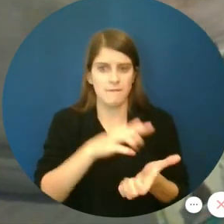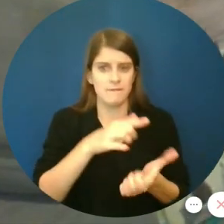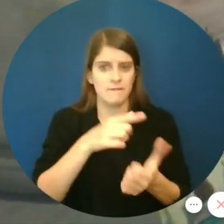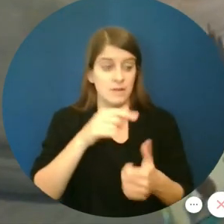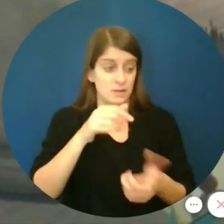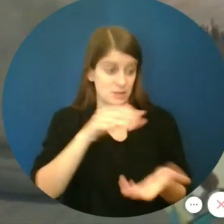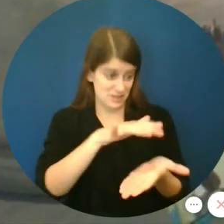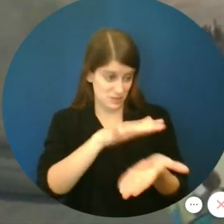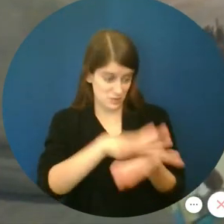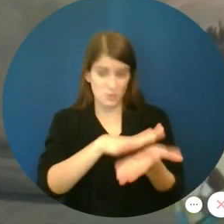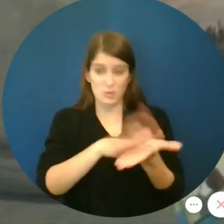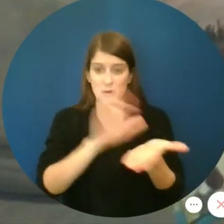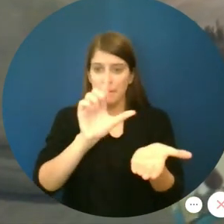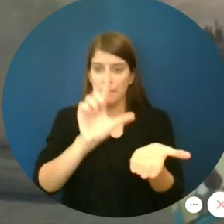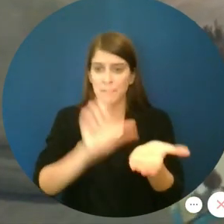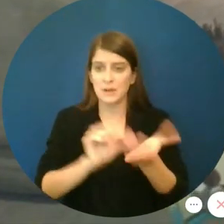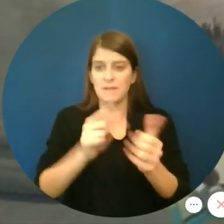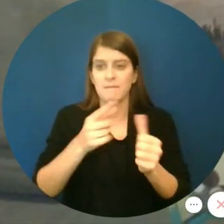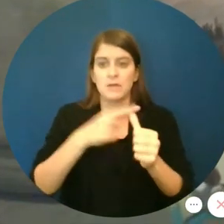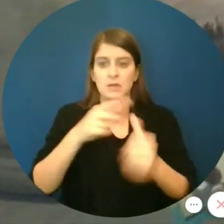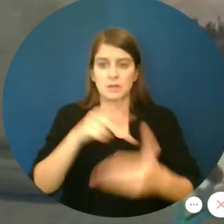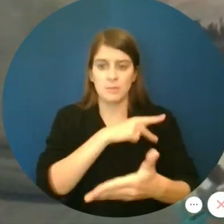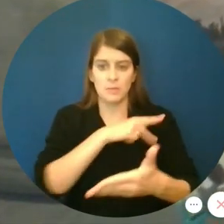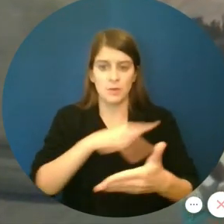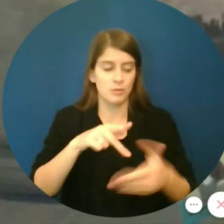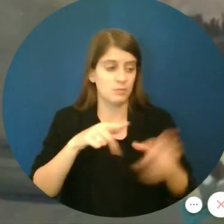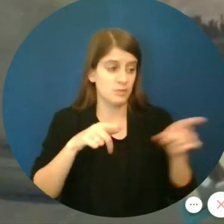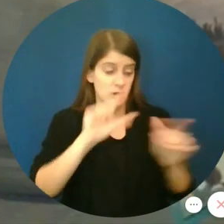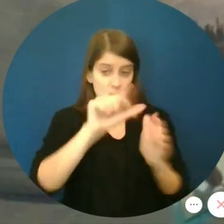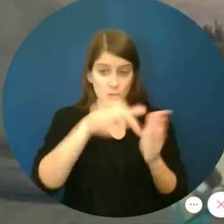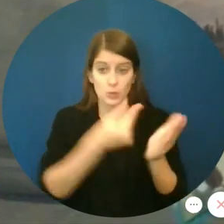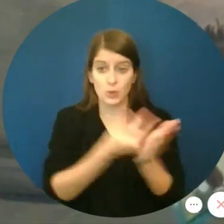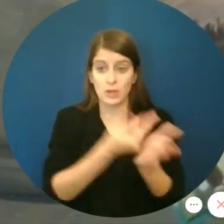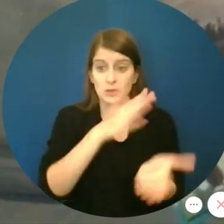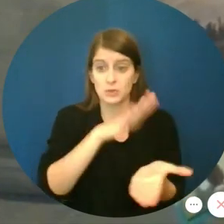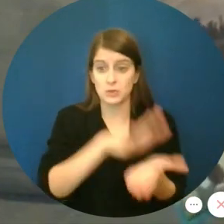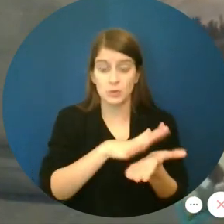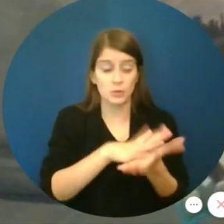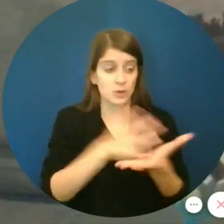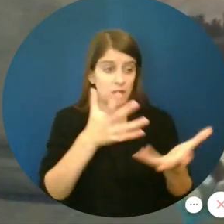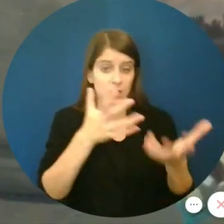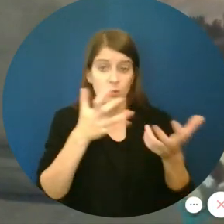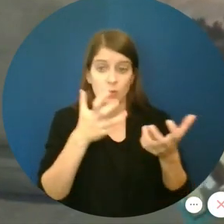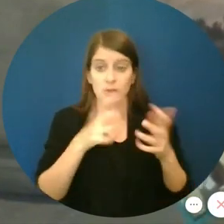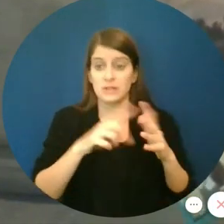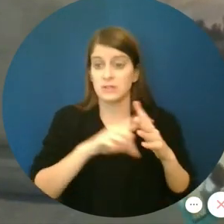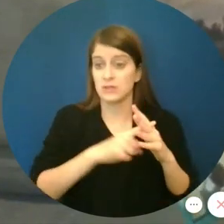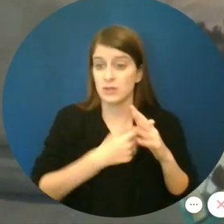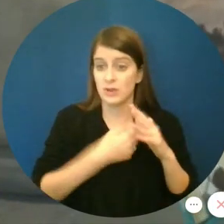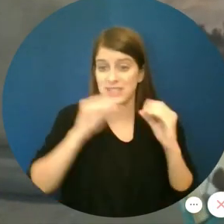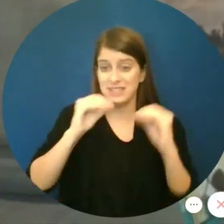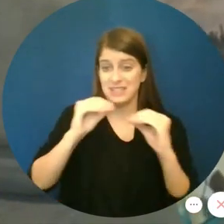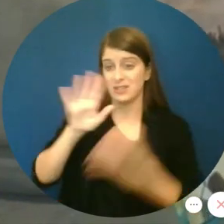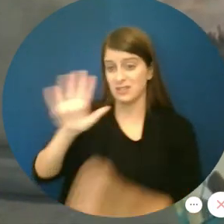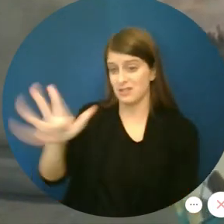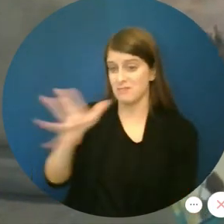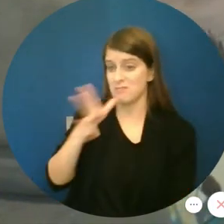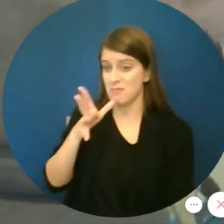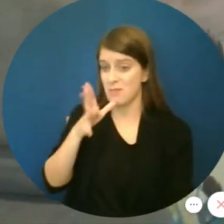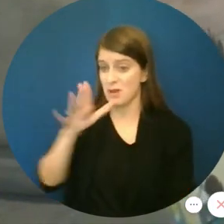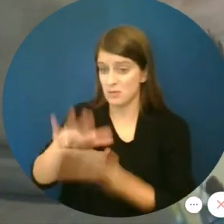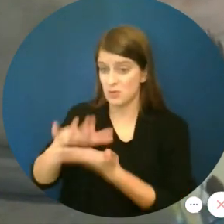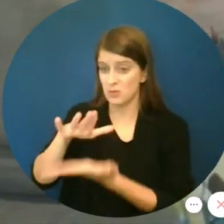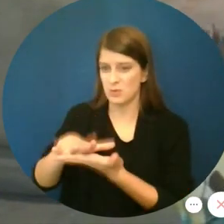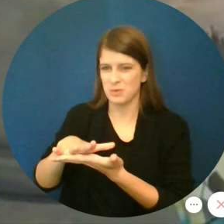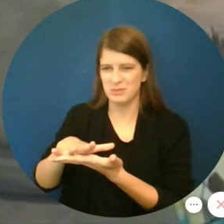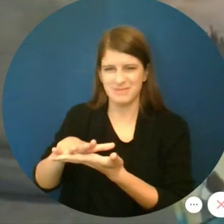poem. When he graduated, Ernest returned home, hoping to begin teaching in his mother's school, but a fire had destroyed